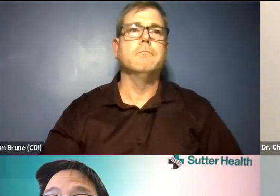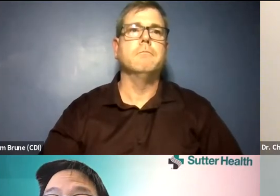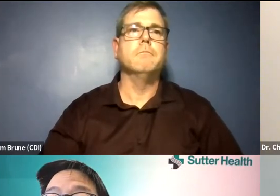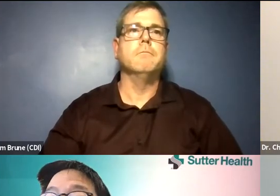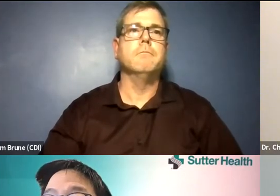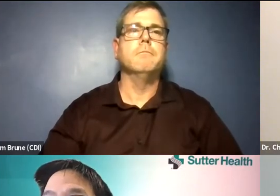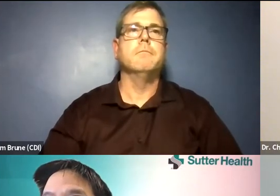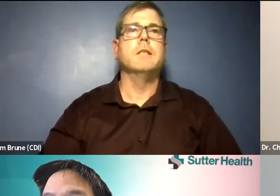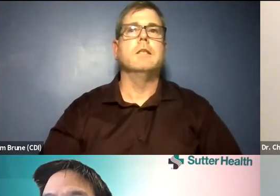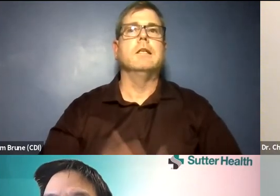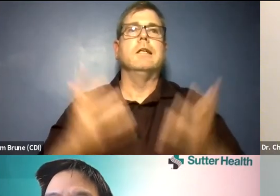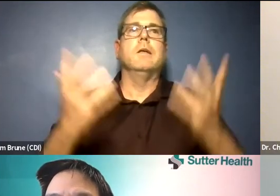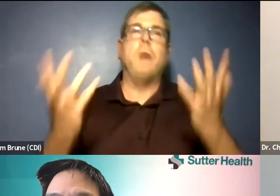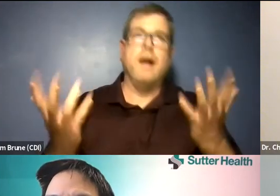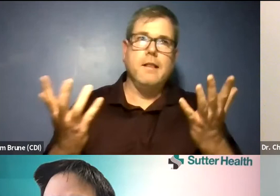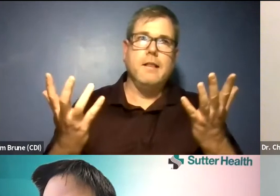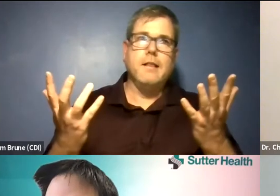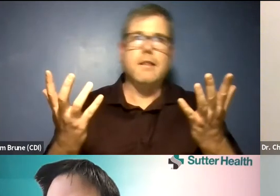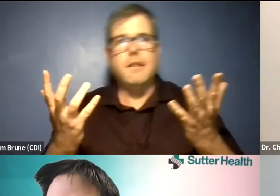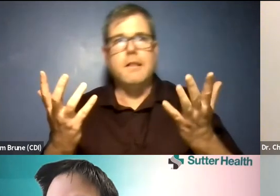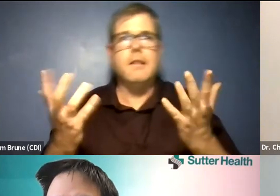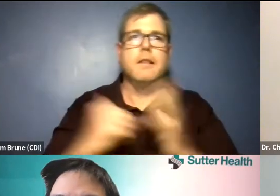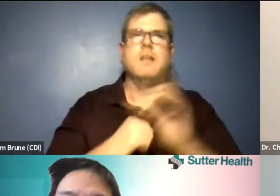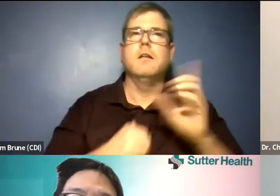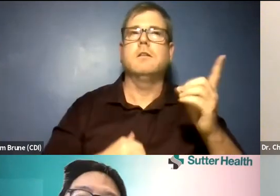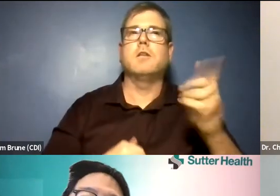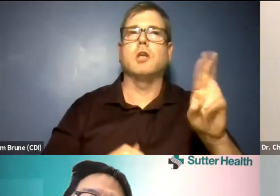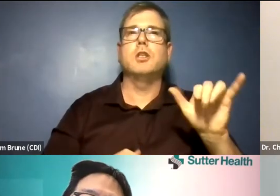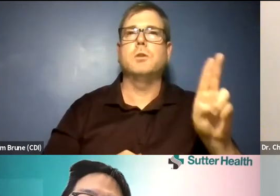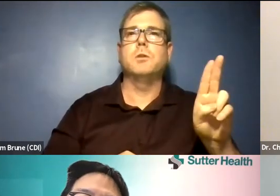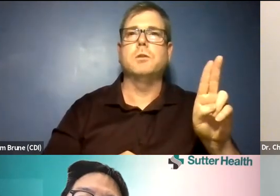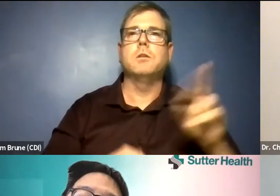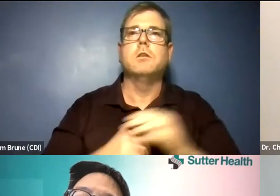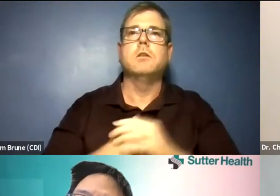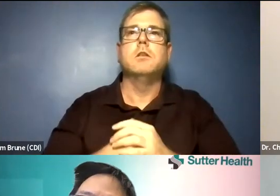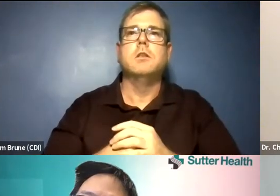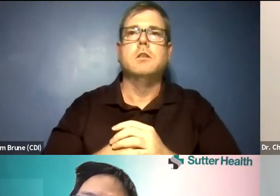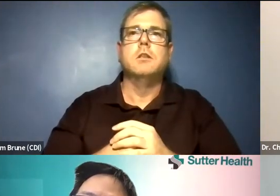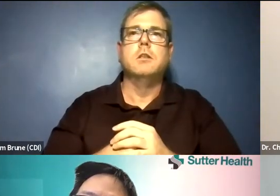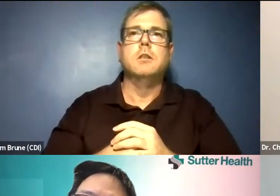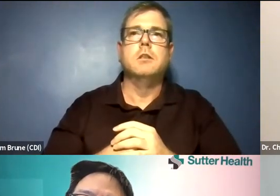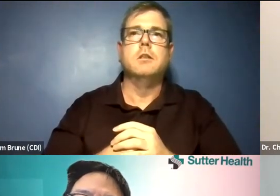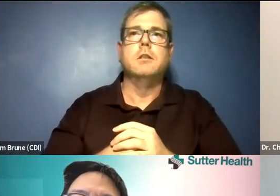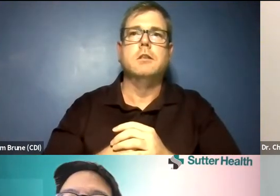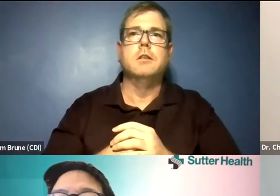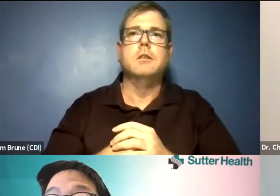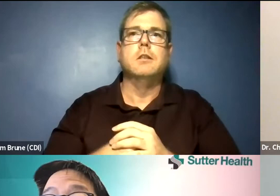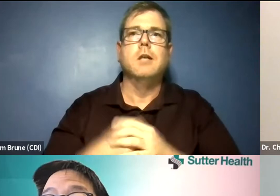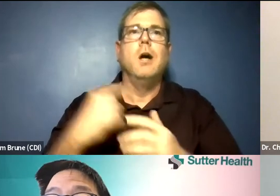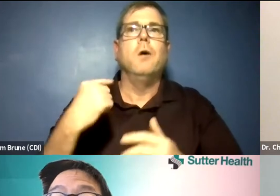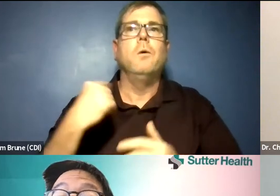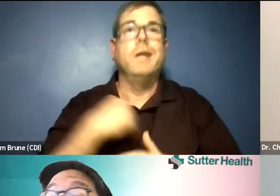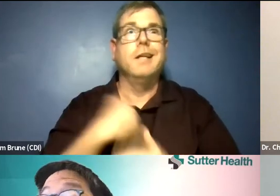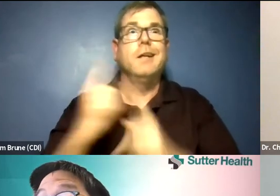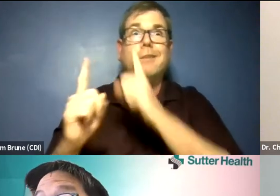Well, there are two ways to get to herd immunity. One is to get the vaccine. The other